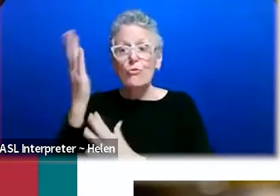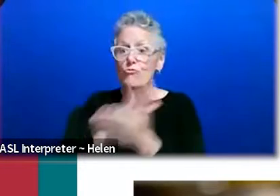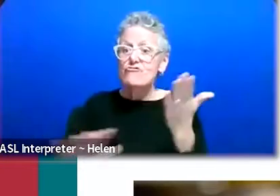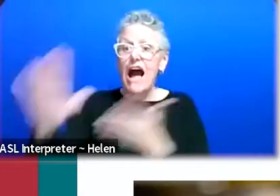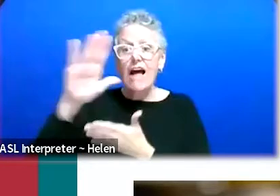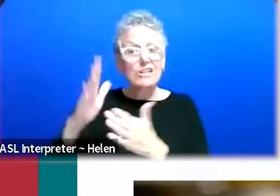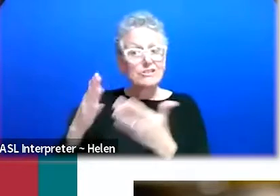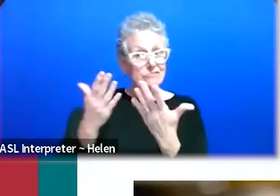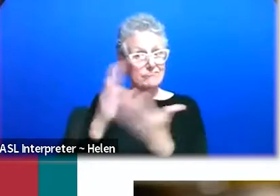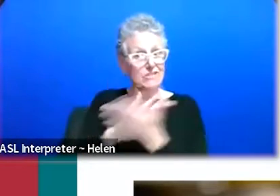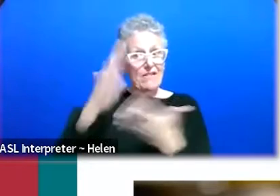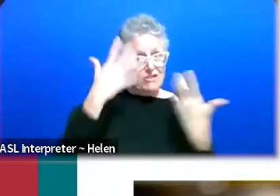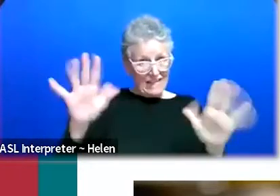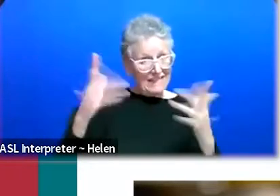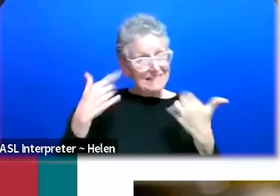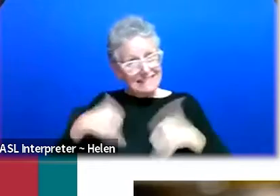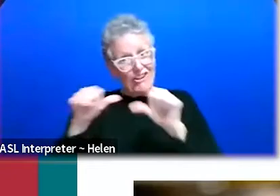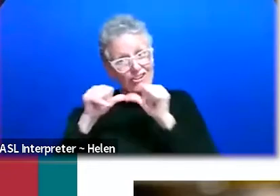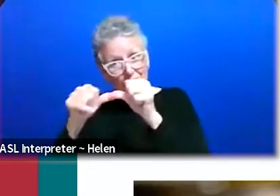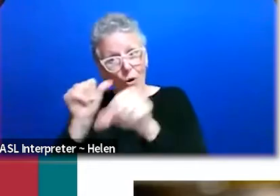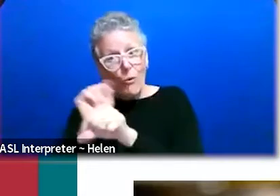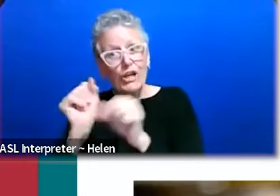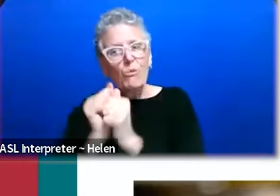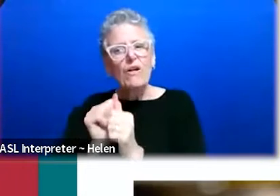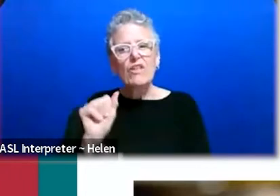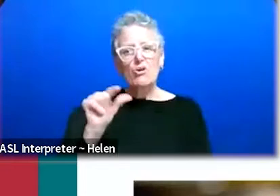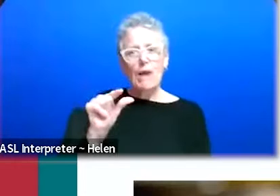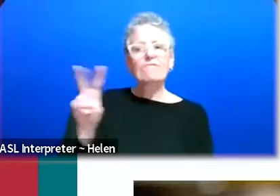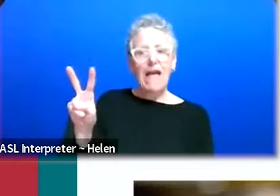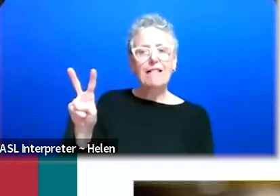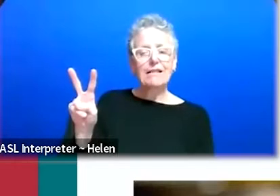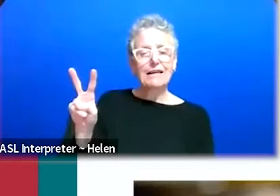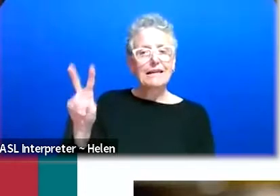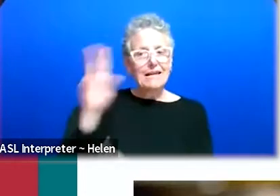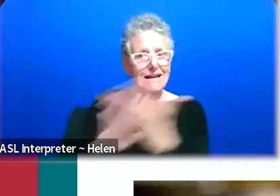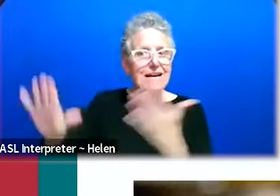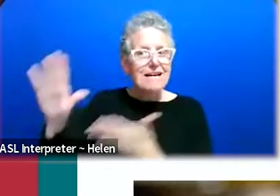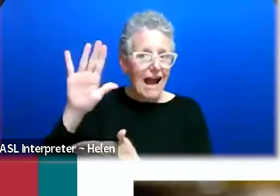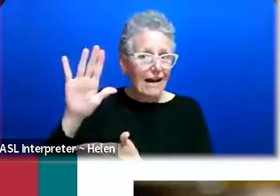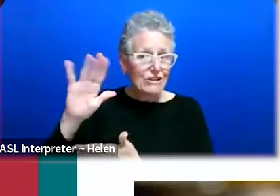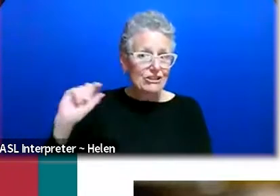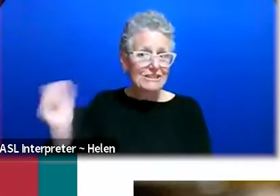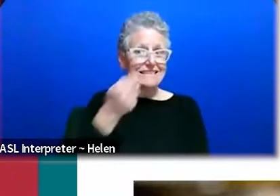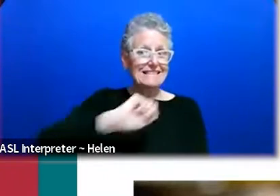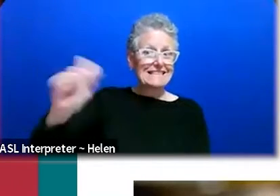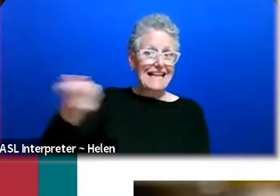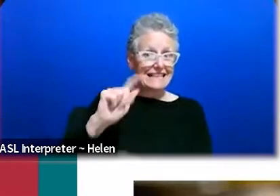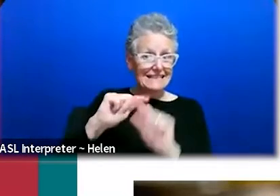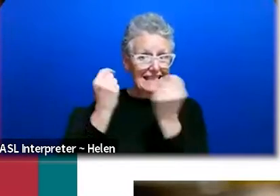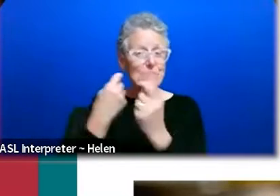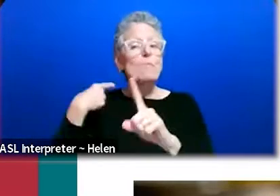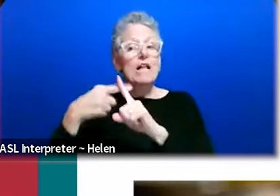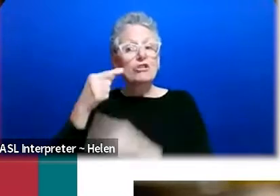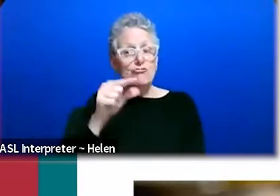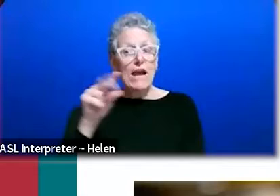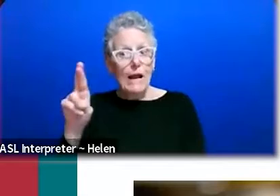even after college, working with Grand Valley's college tennis team, as well as the Grand